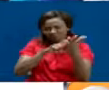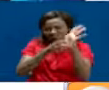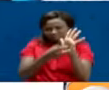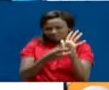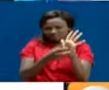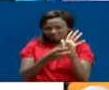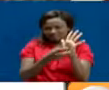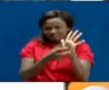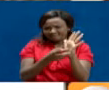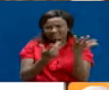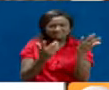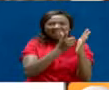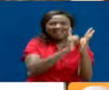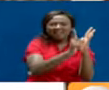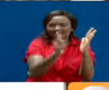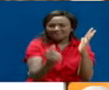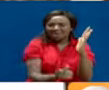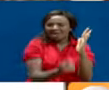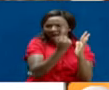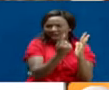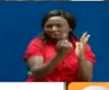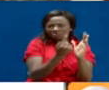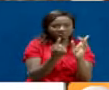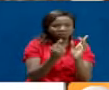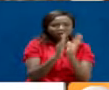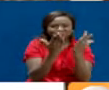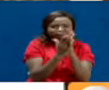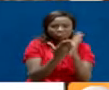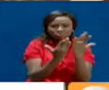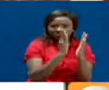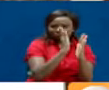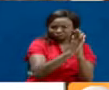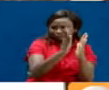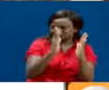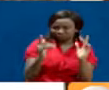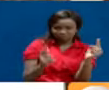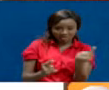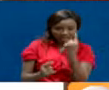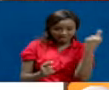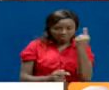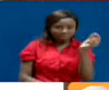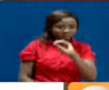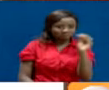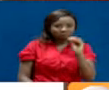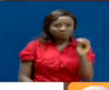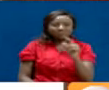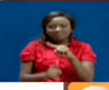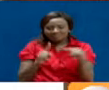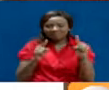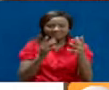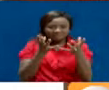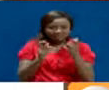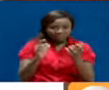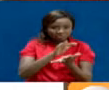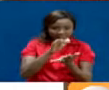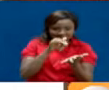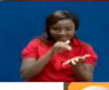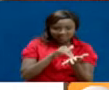cannot just be a library of books, but it should be a center. So